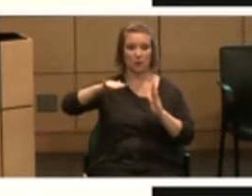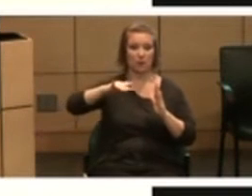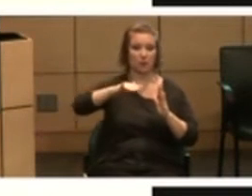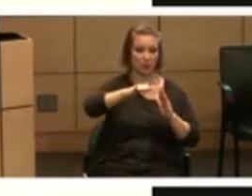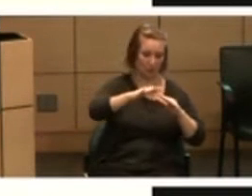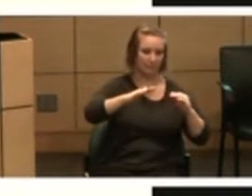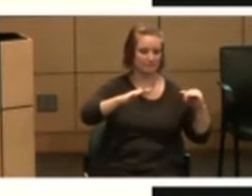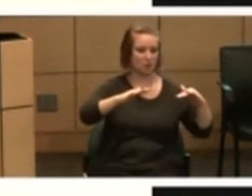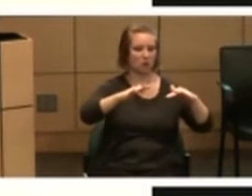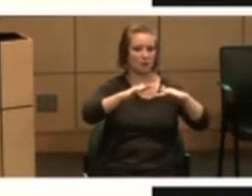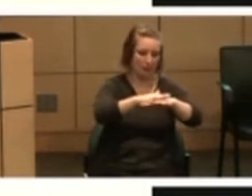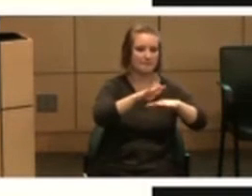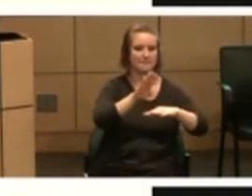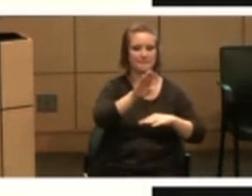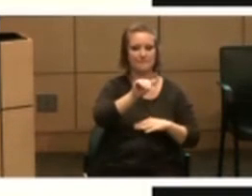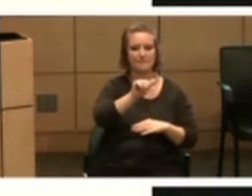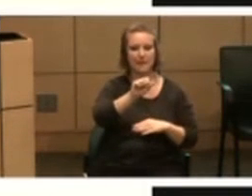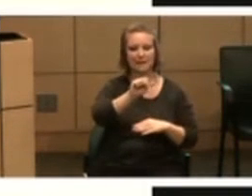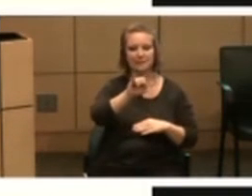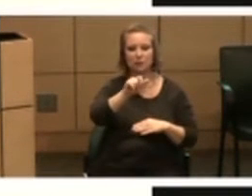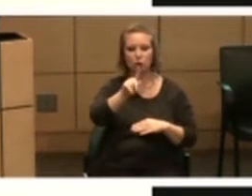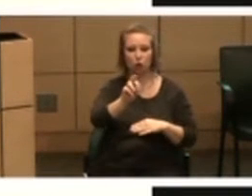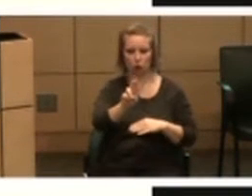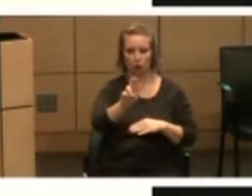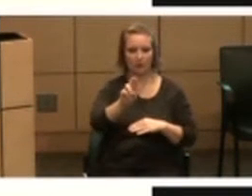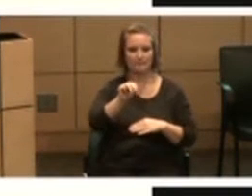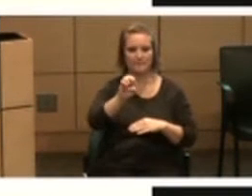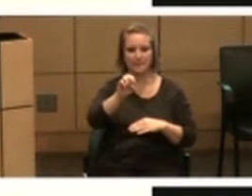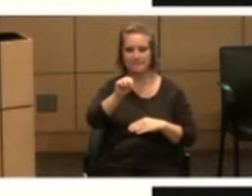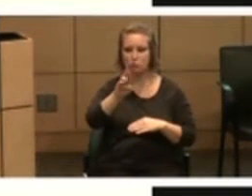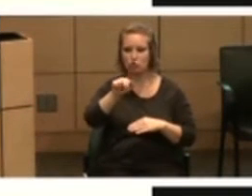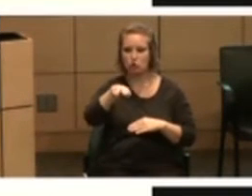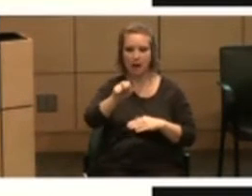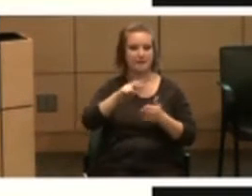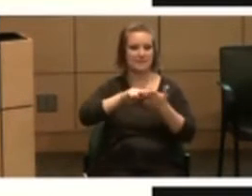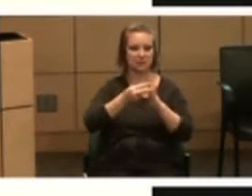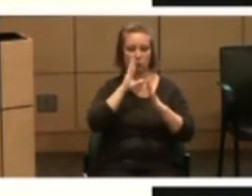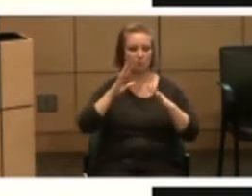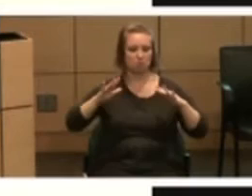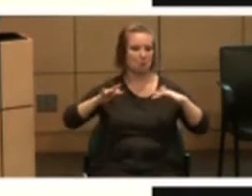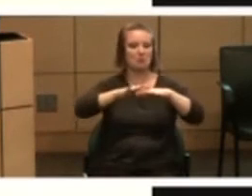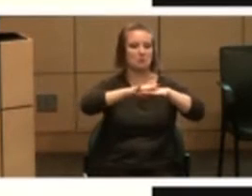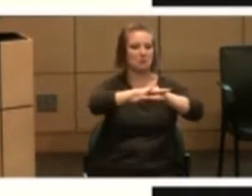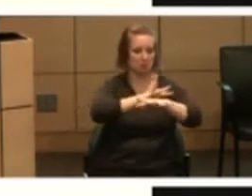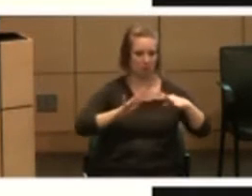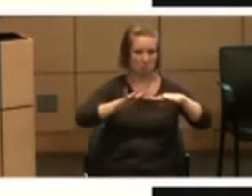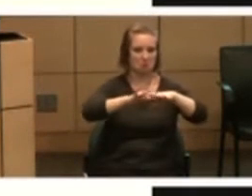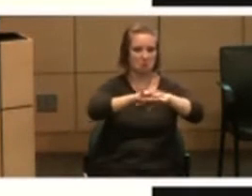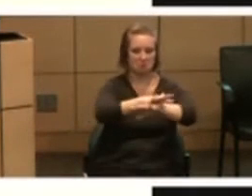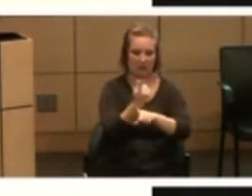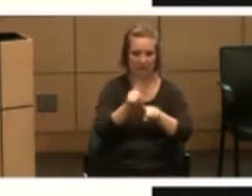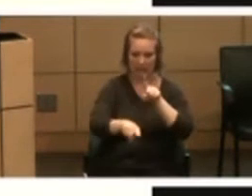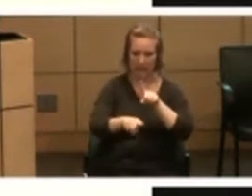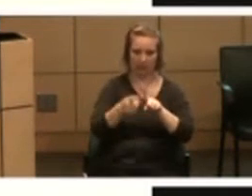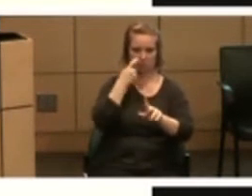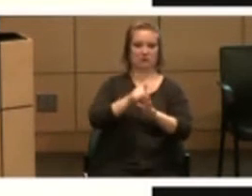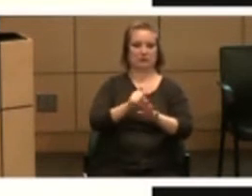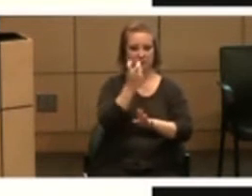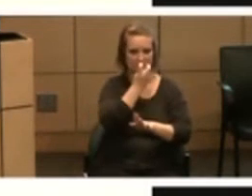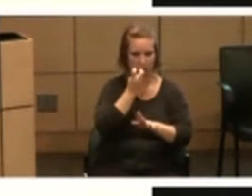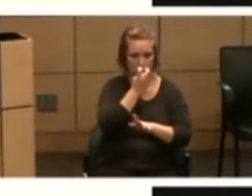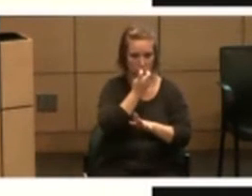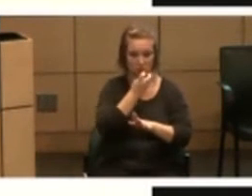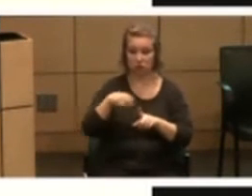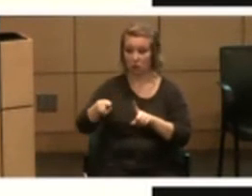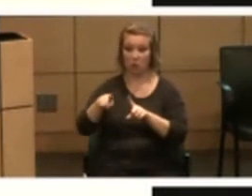membrane. So it really reduces how audible the speech is. It covers it up. So what information gets encoded by the peripheral